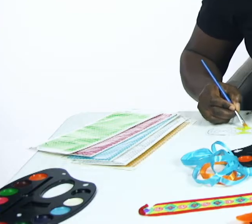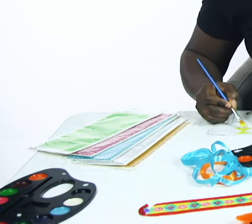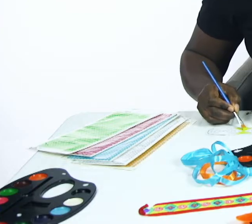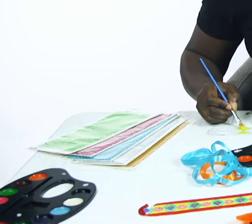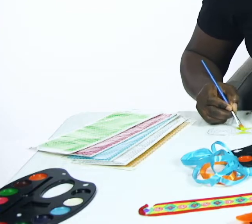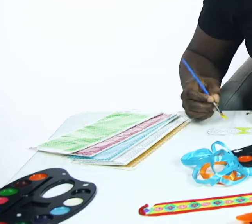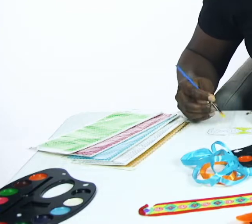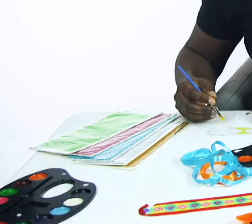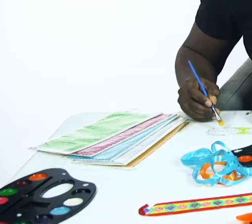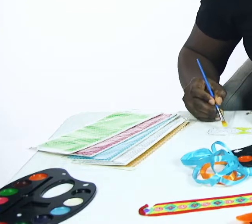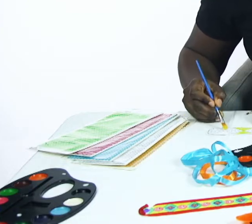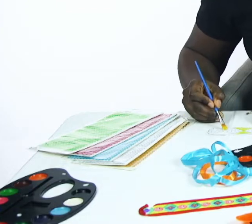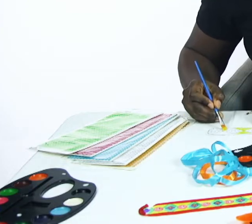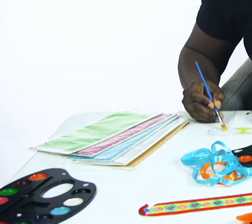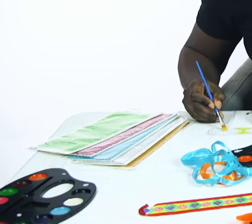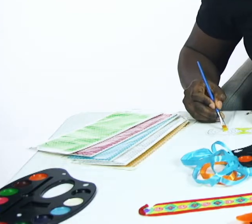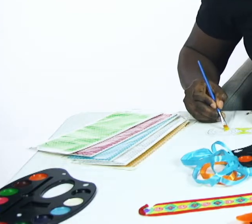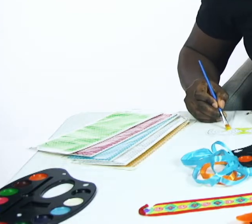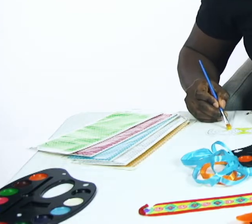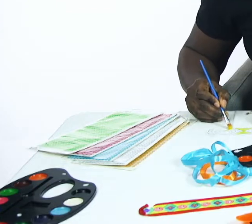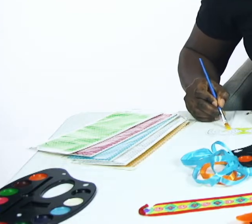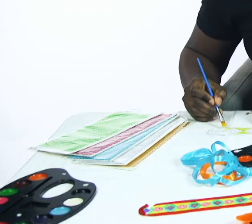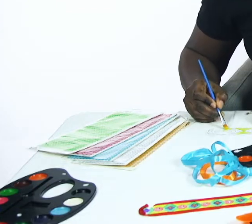So just keep going.